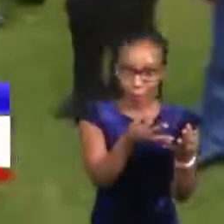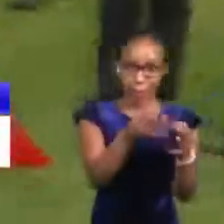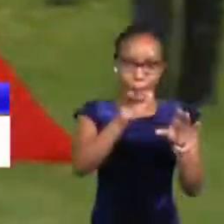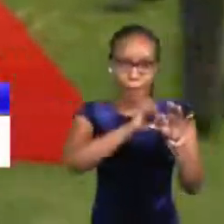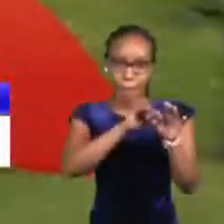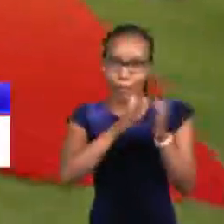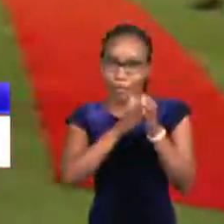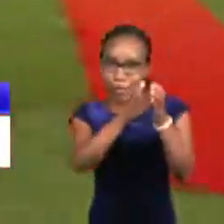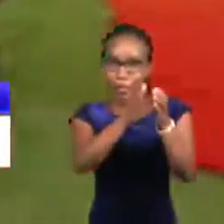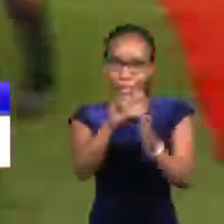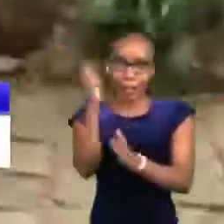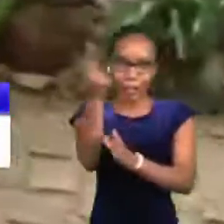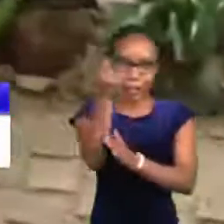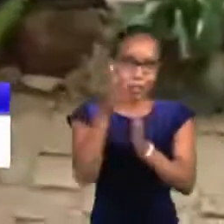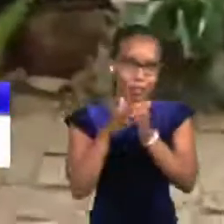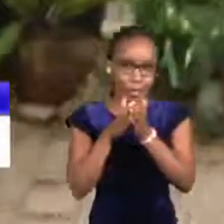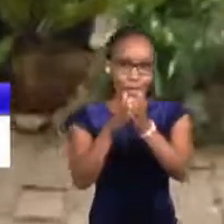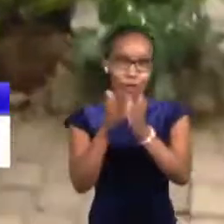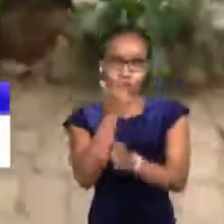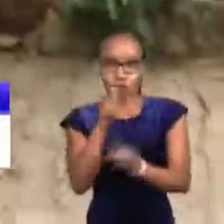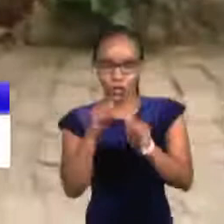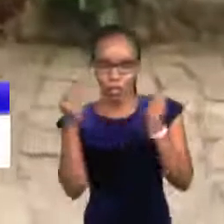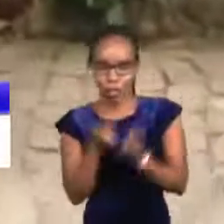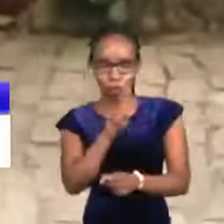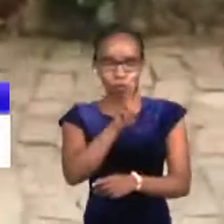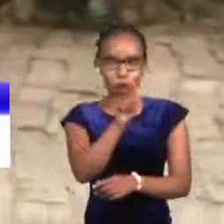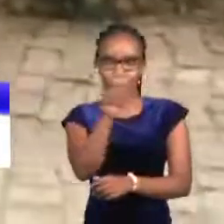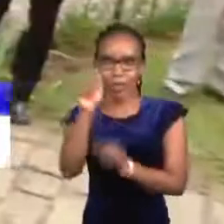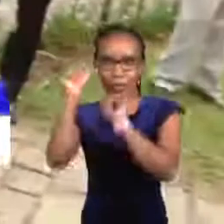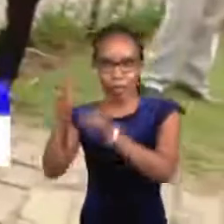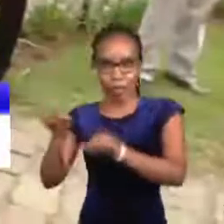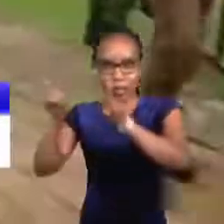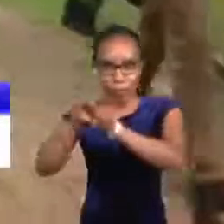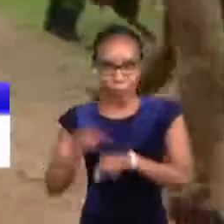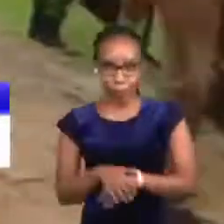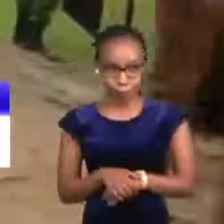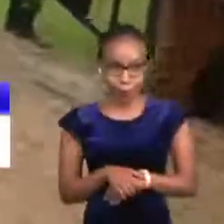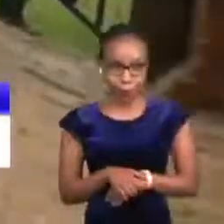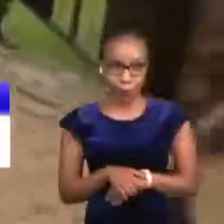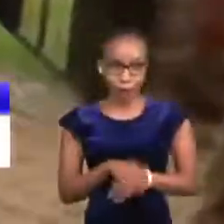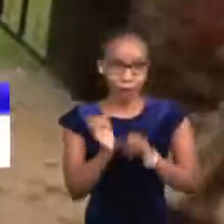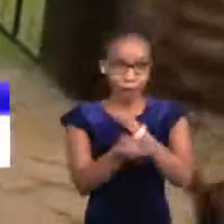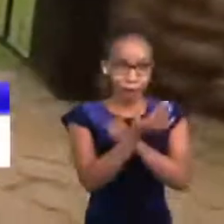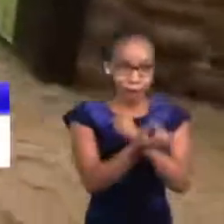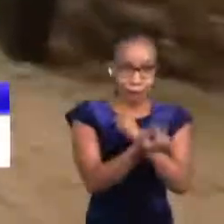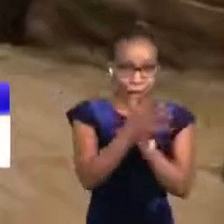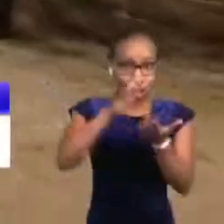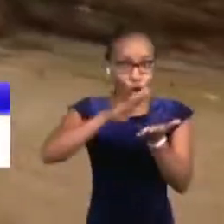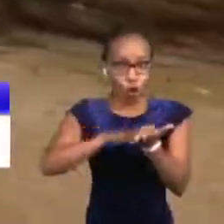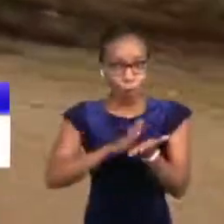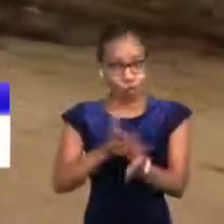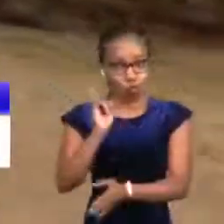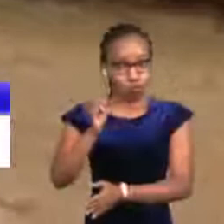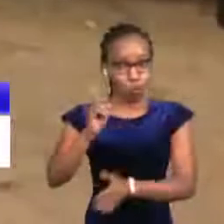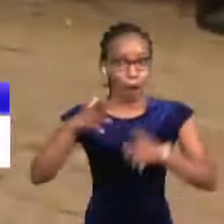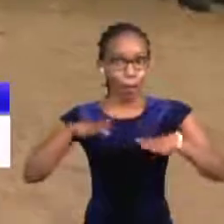Kenya had been led by two tribes and it was time for others to take over. He then explains that he made the comment to caution people